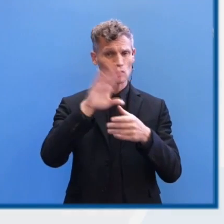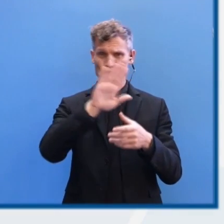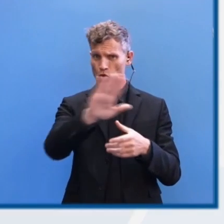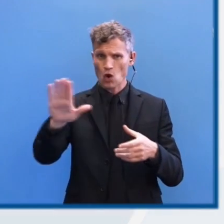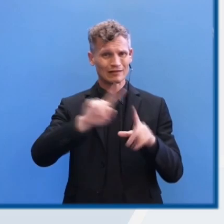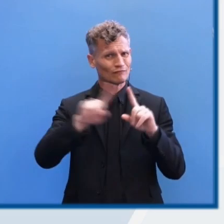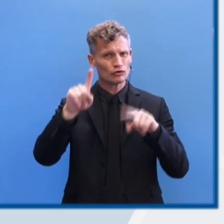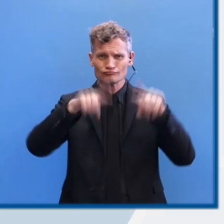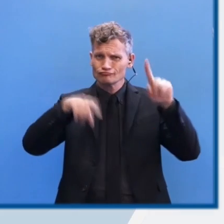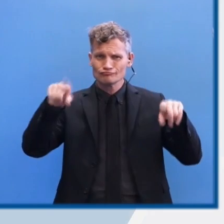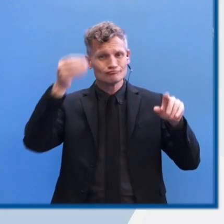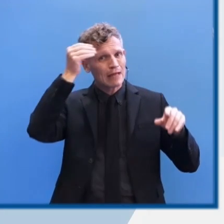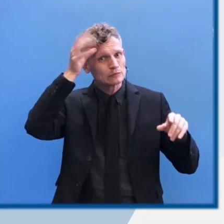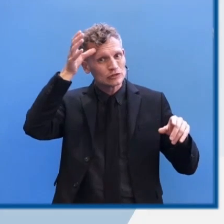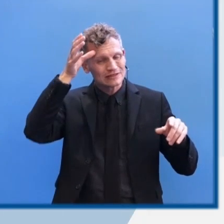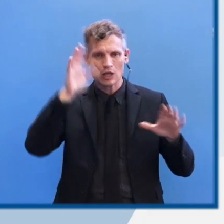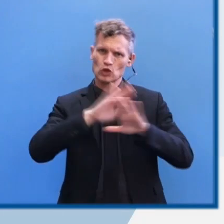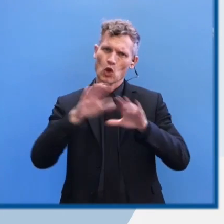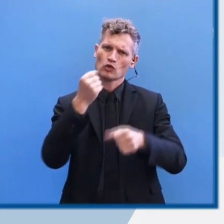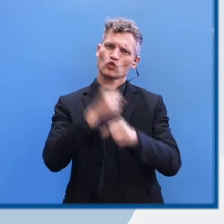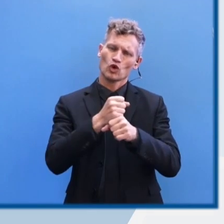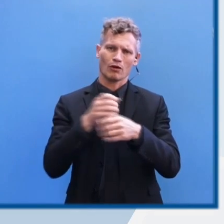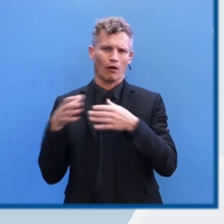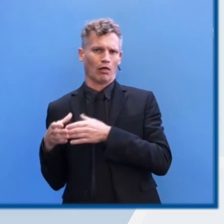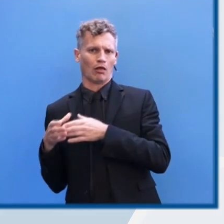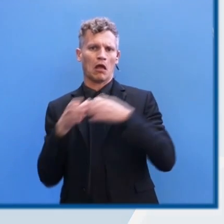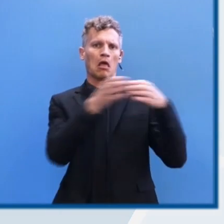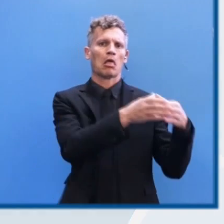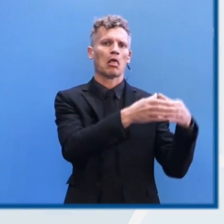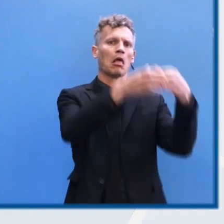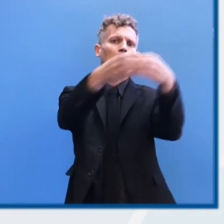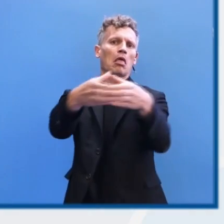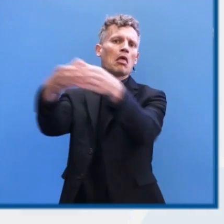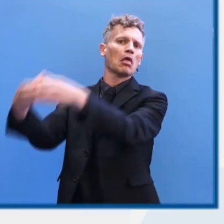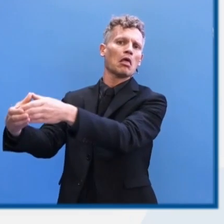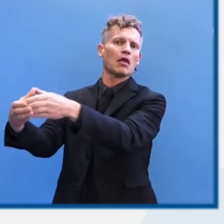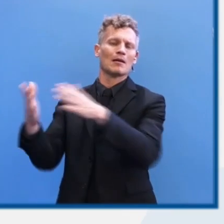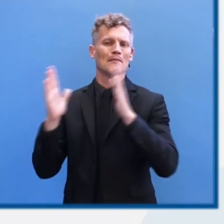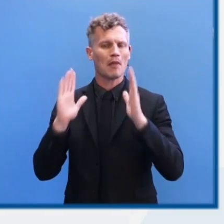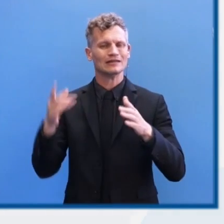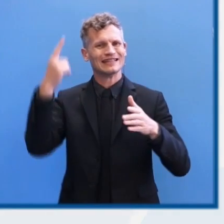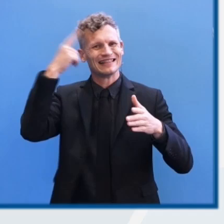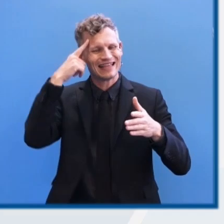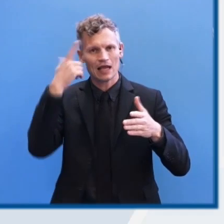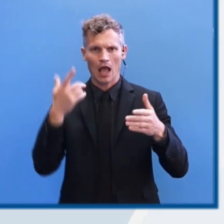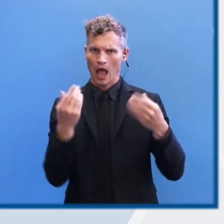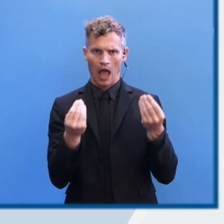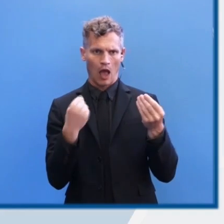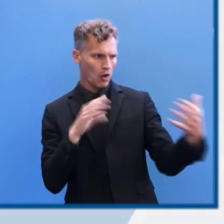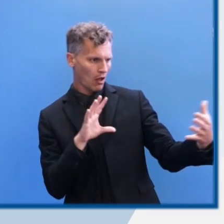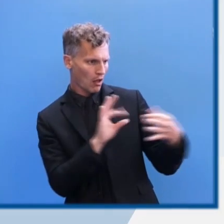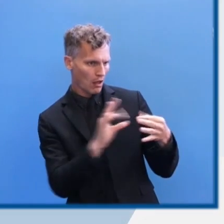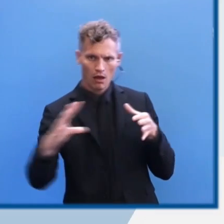So instead of working in silos, interoperativeness and coordination should be the essence of our DRM